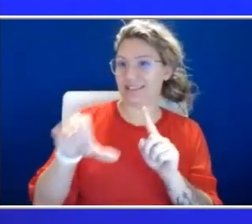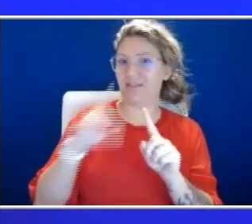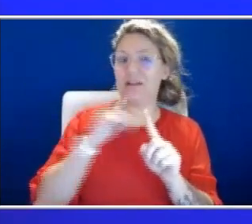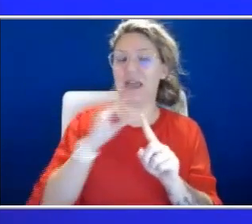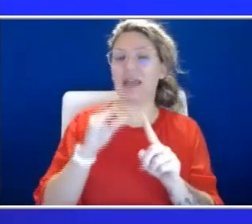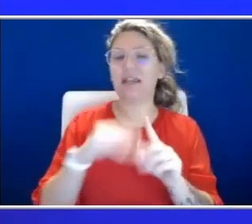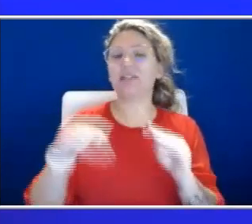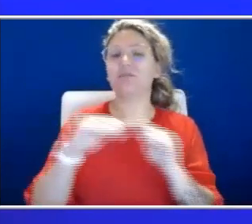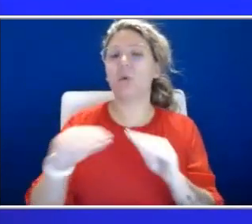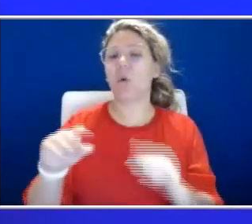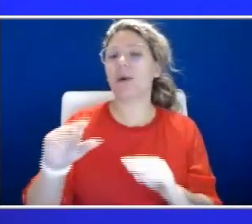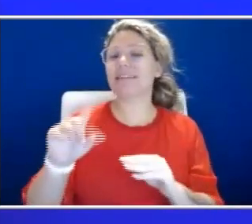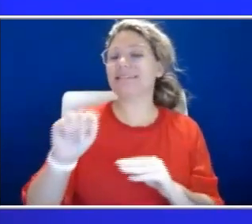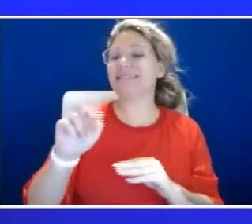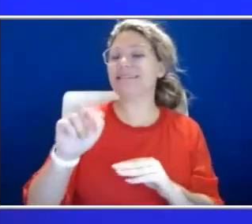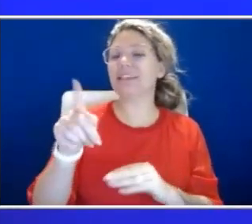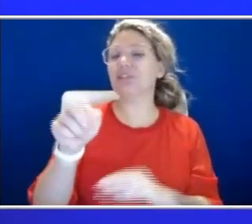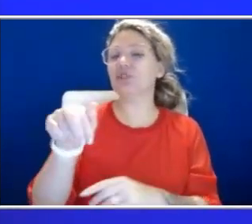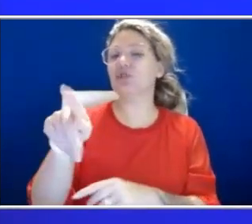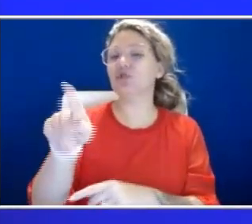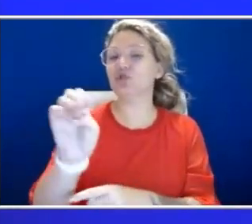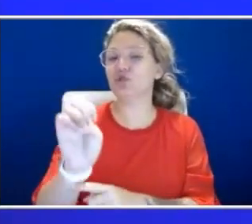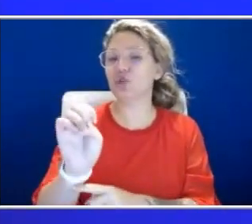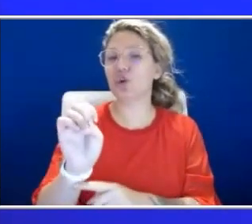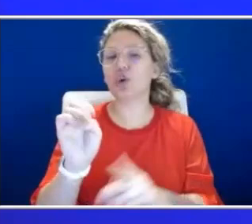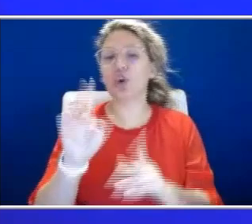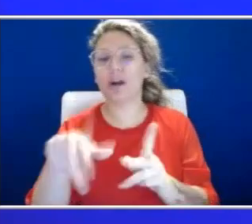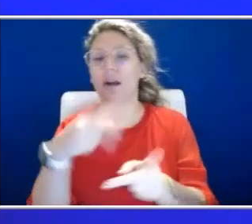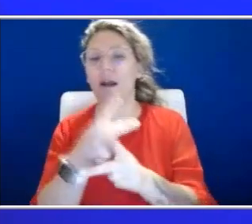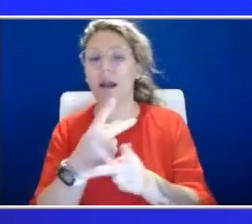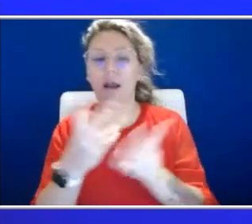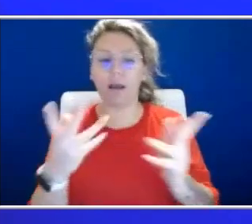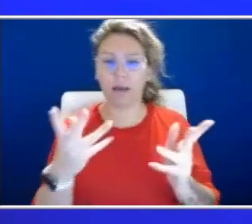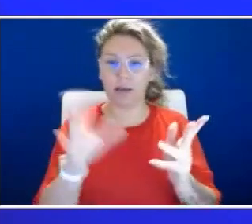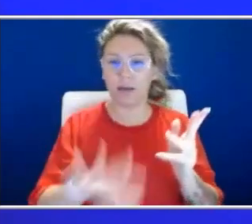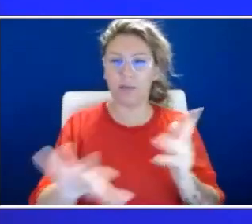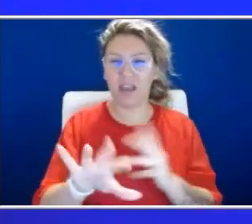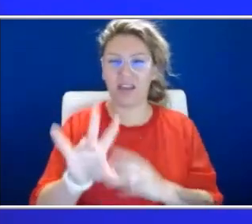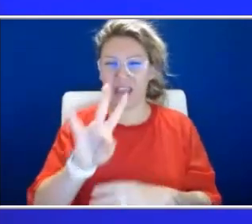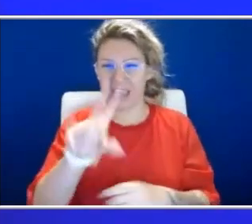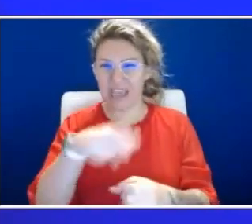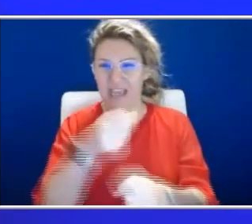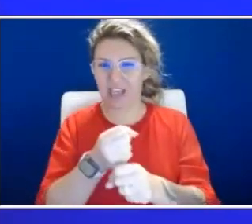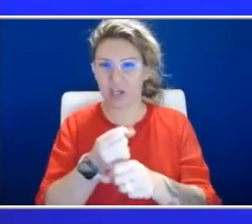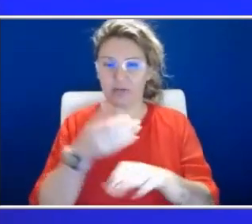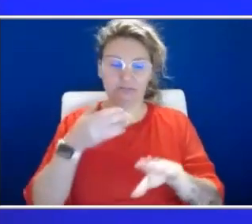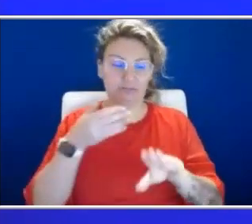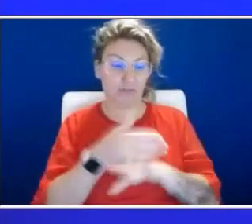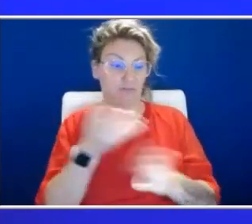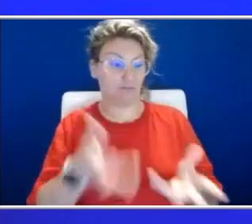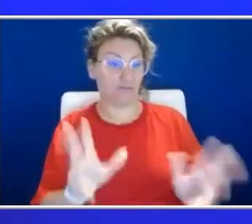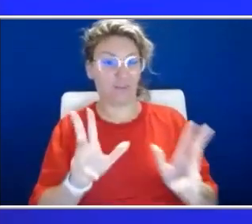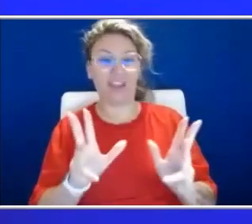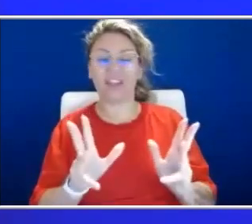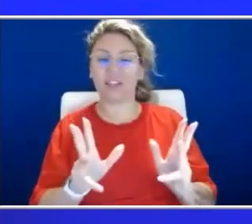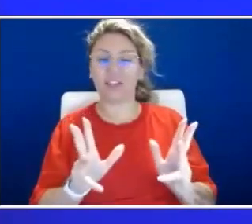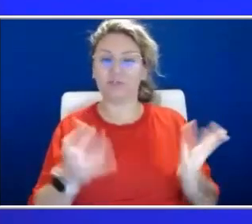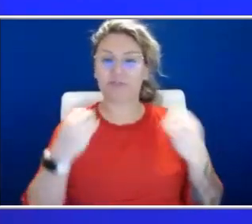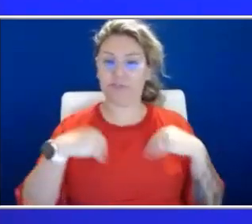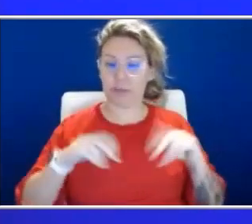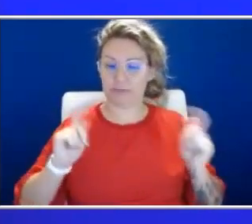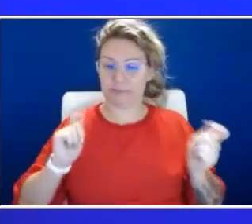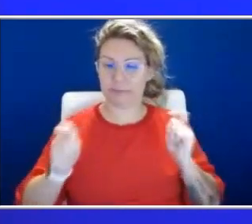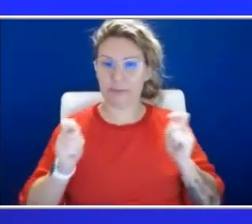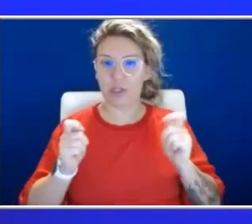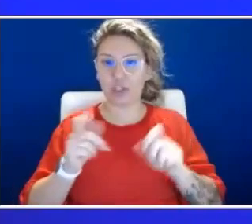implants. The average time of onset has been about 8 years after an augmentation. So the longer you have it,